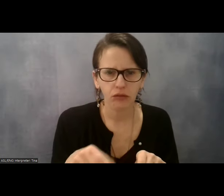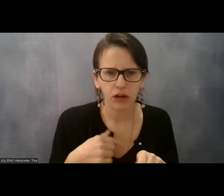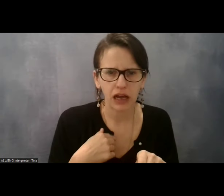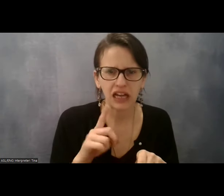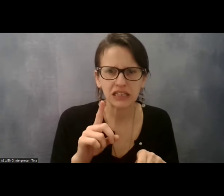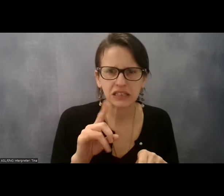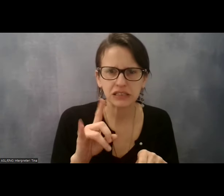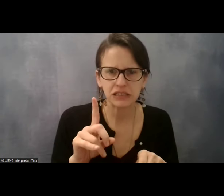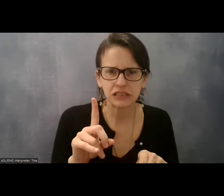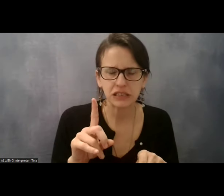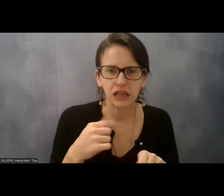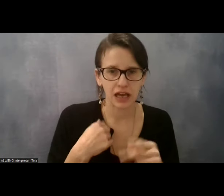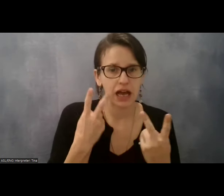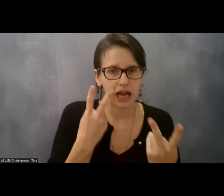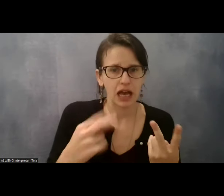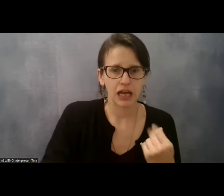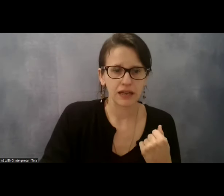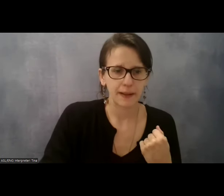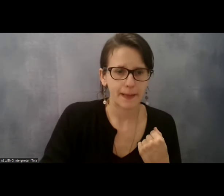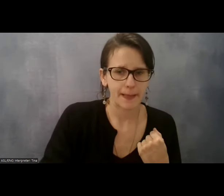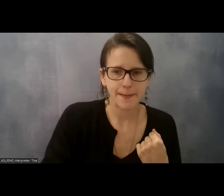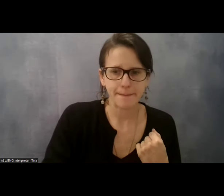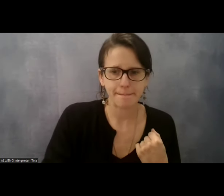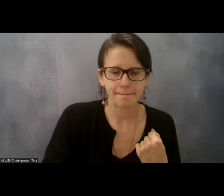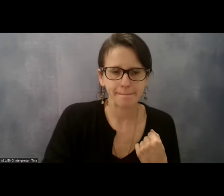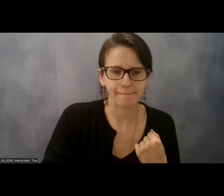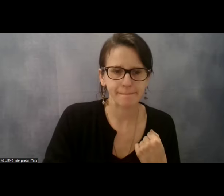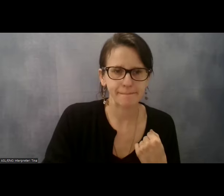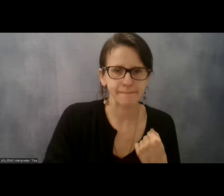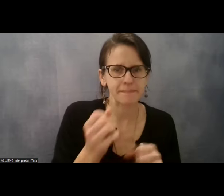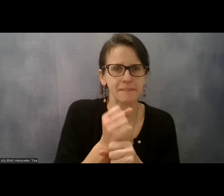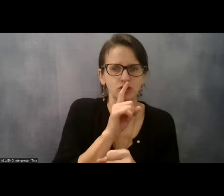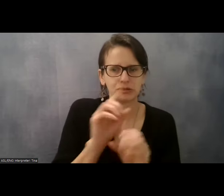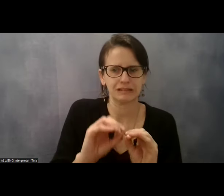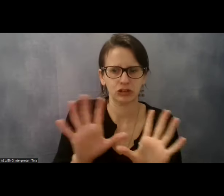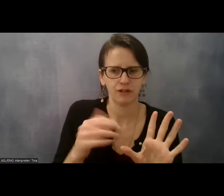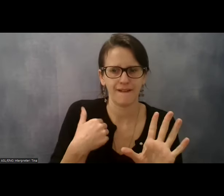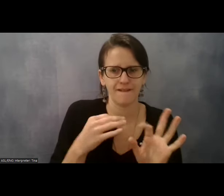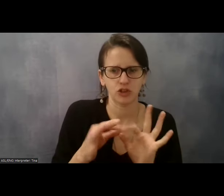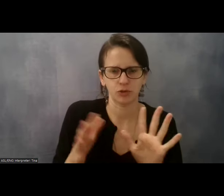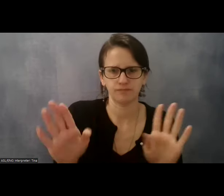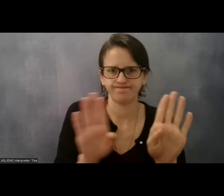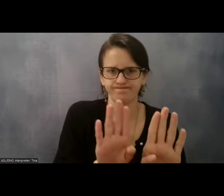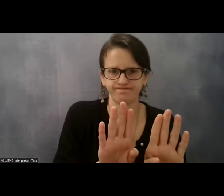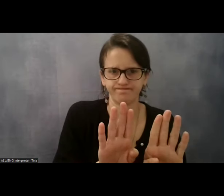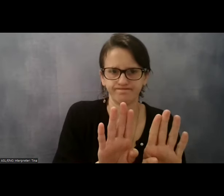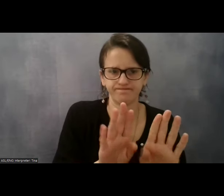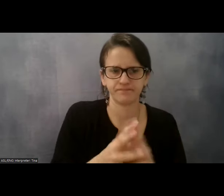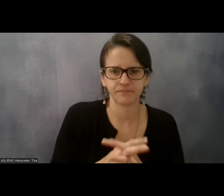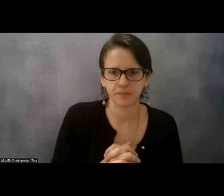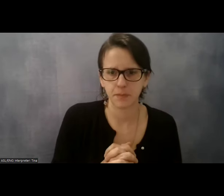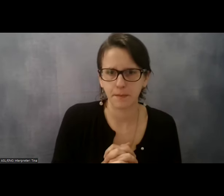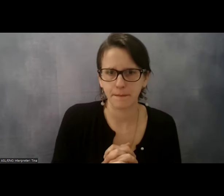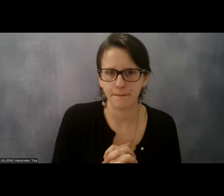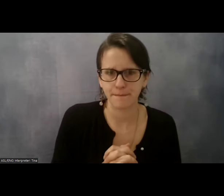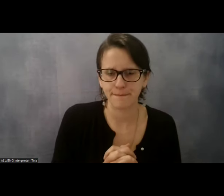pinned you, Tina. Let's just make sure we've got that, because we don't want to miss the ASL for those who